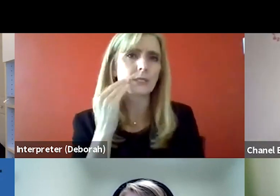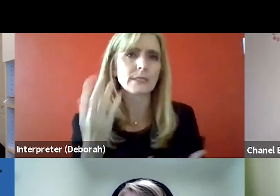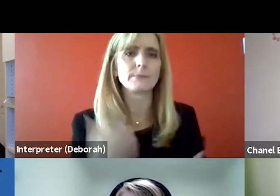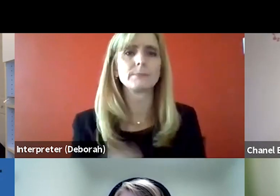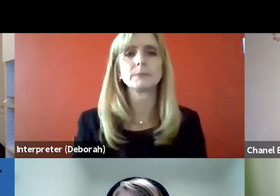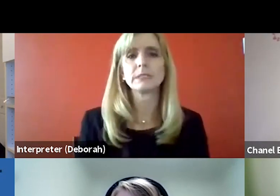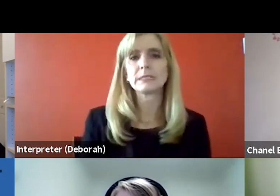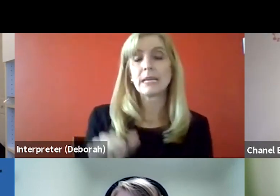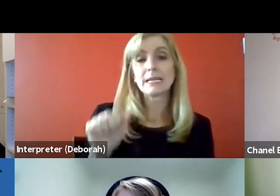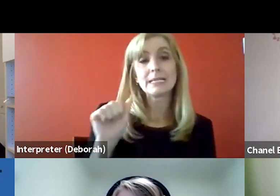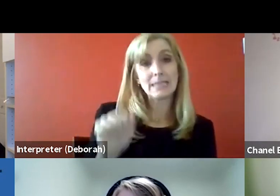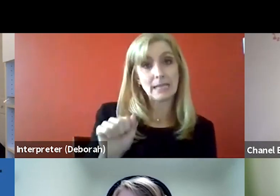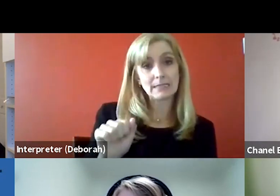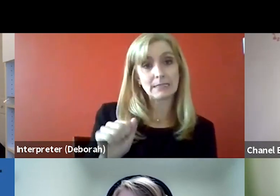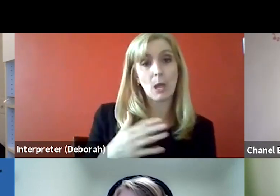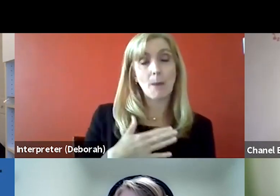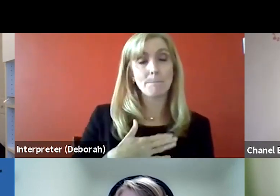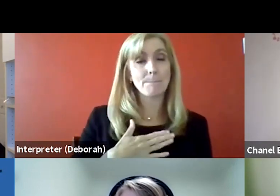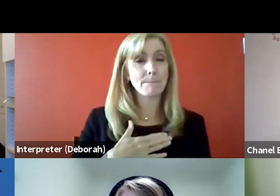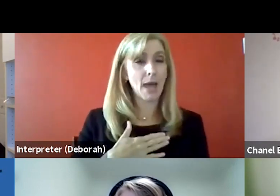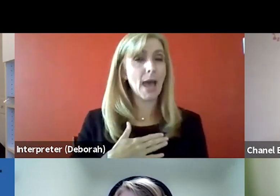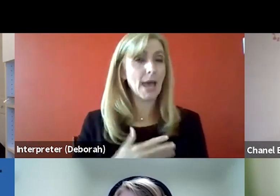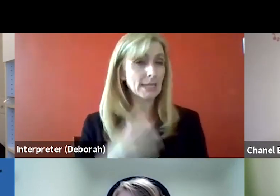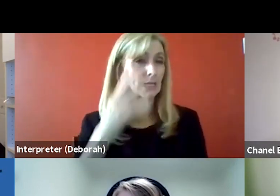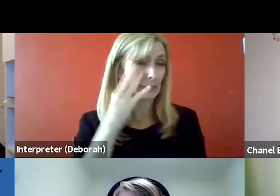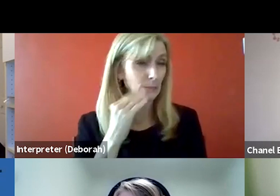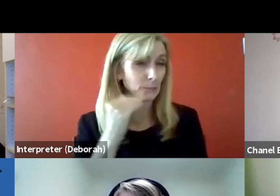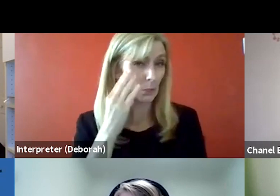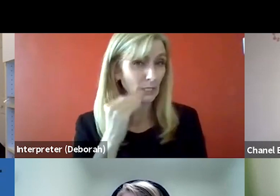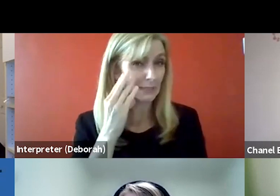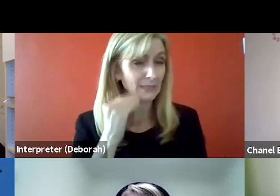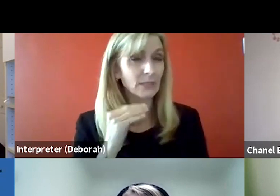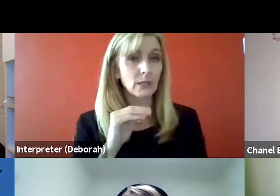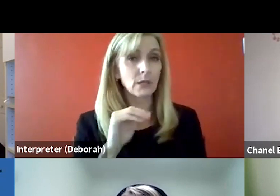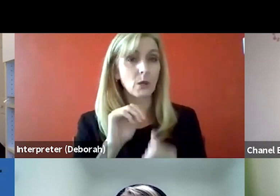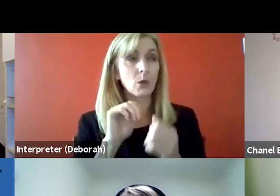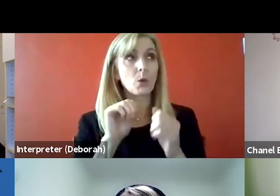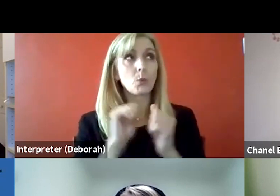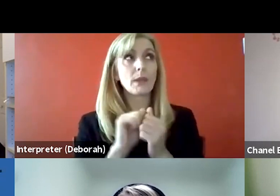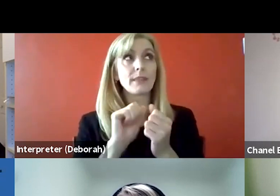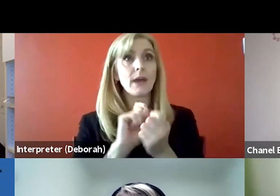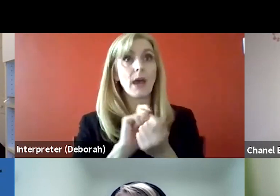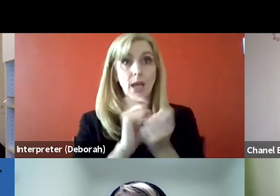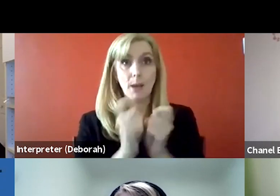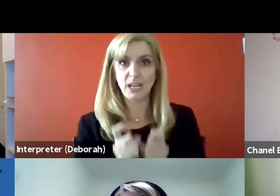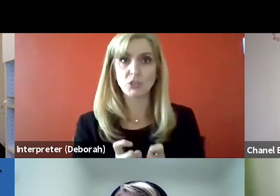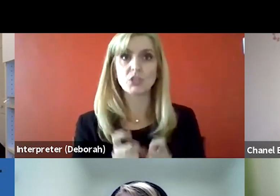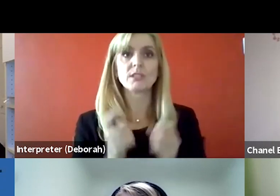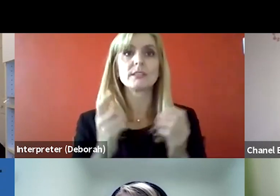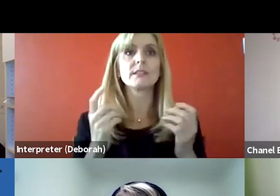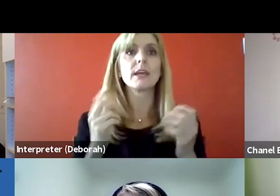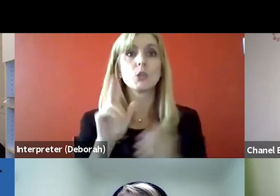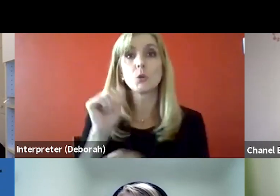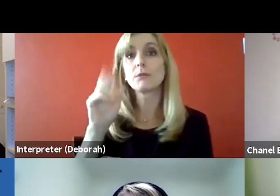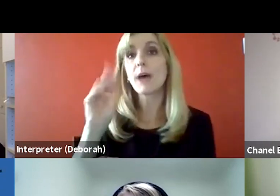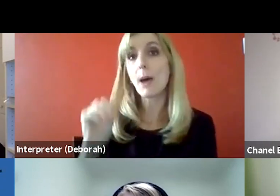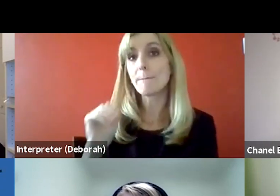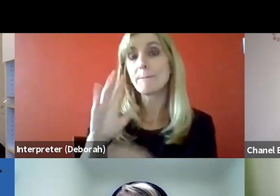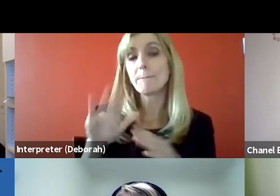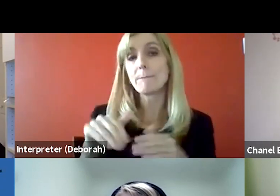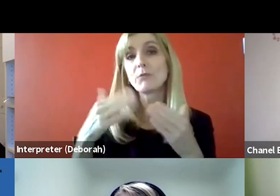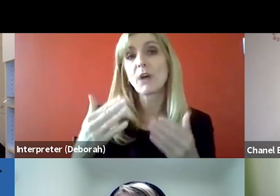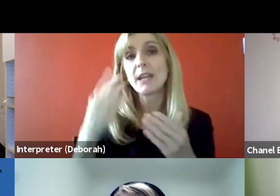Yes, so my primary experience with accommodations at U of M is providing accommodations